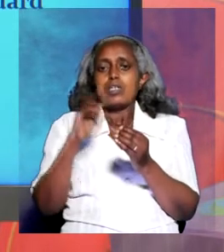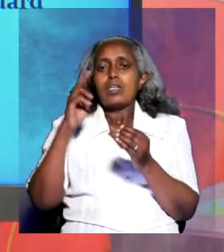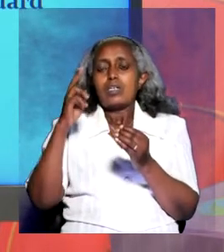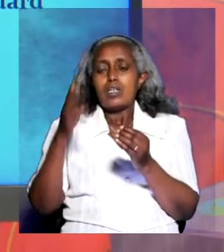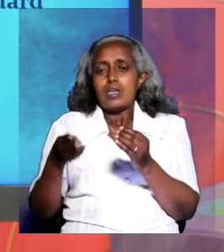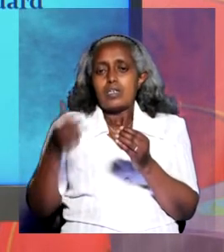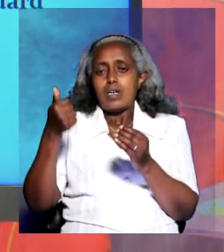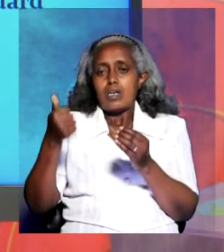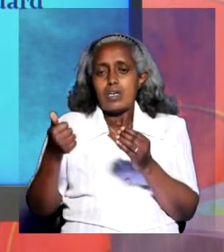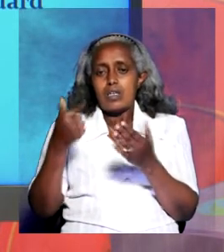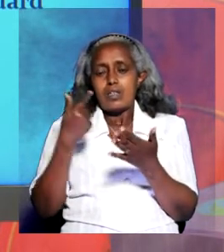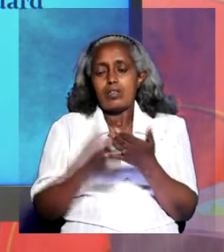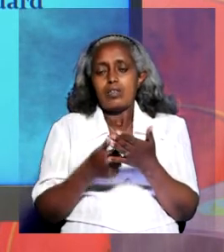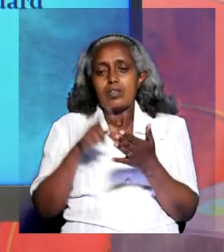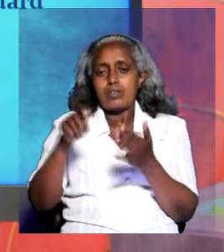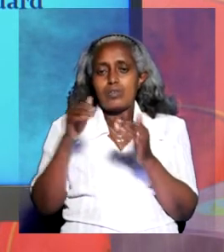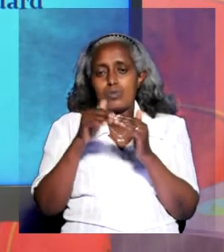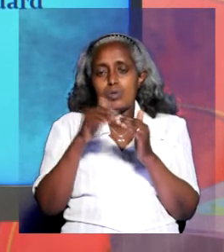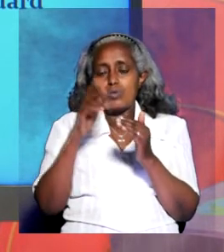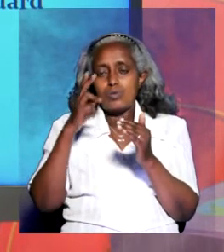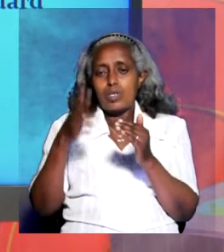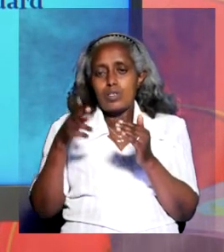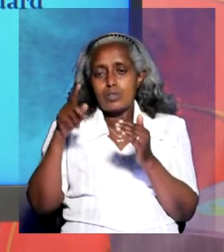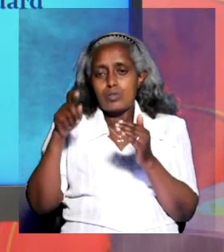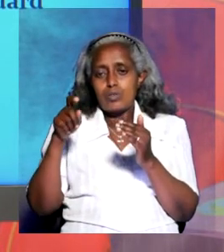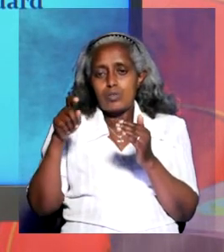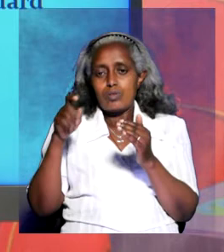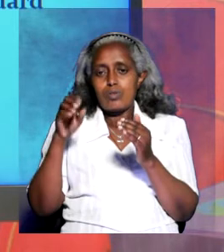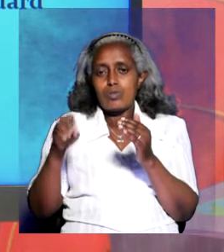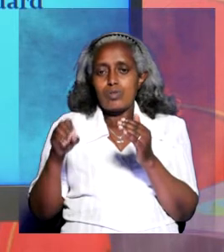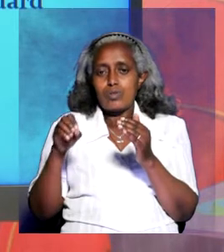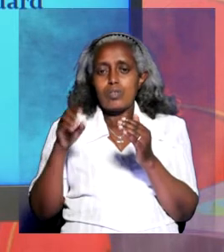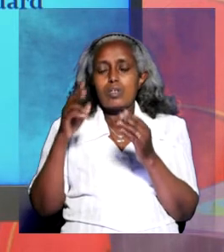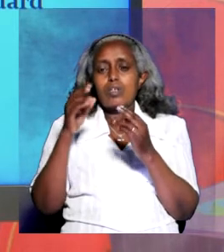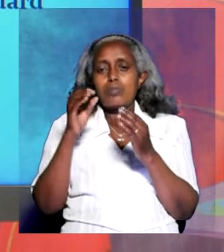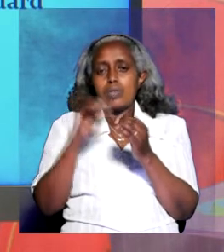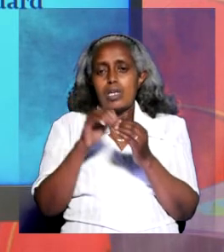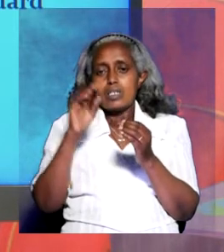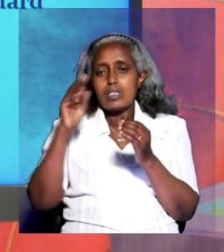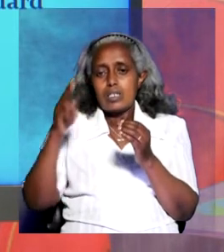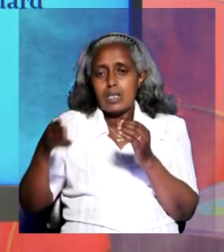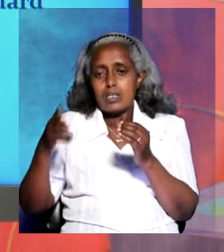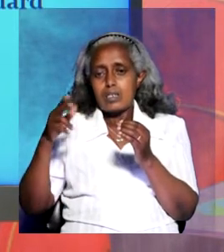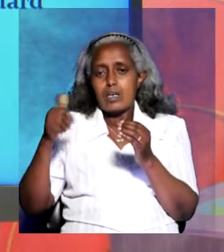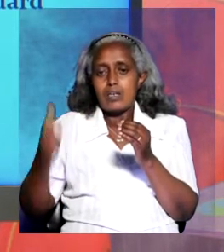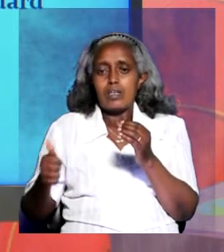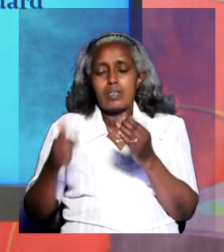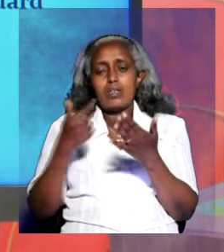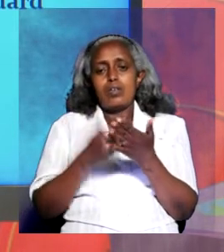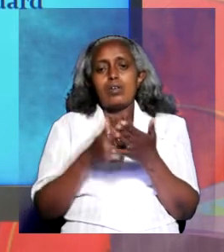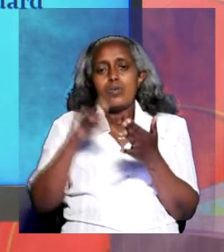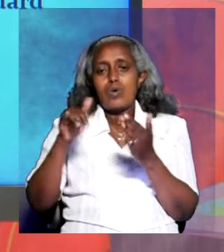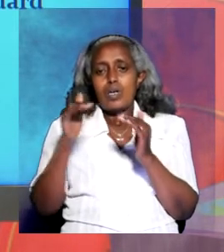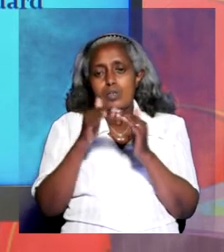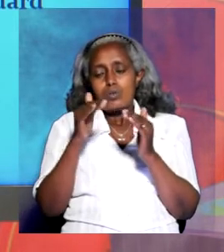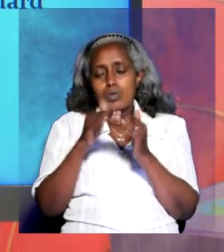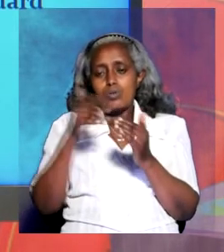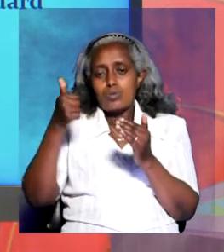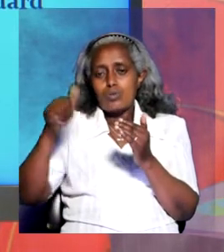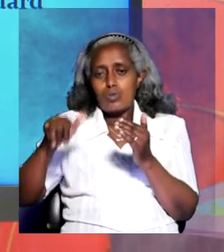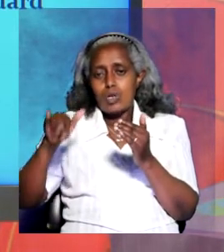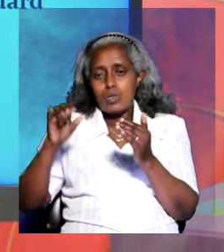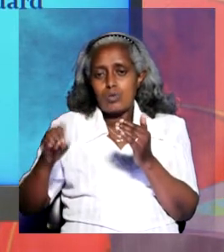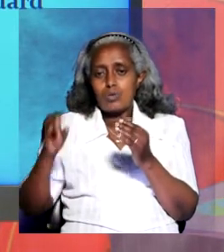a. So x equal to x naught plus lambda a. And y is equal to this y